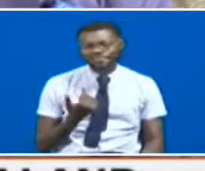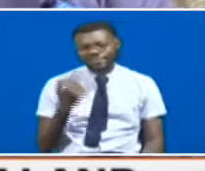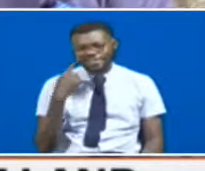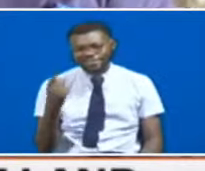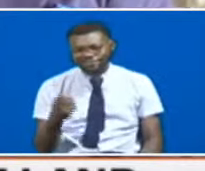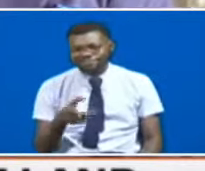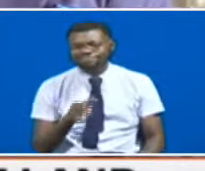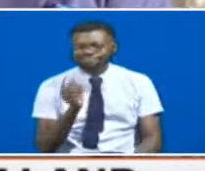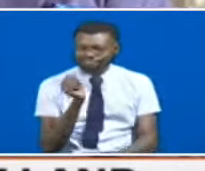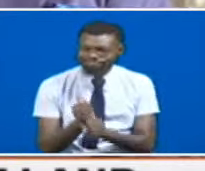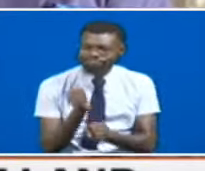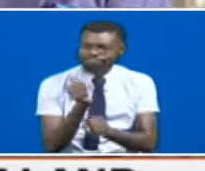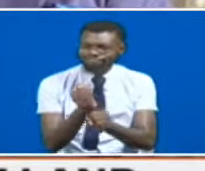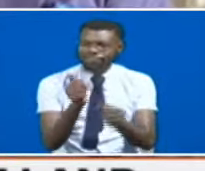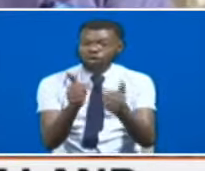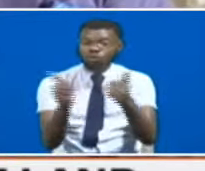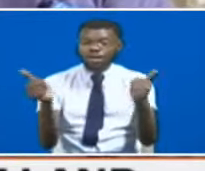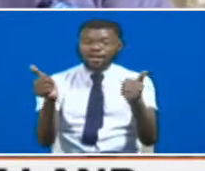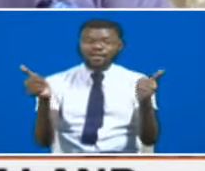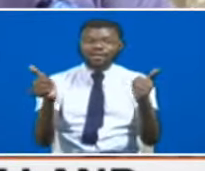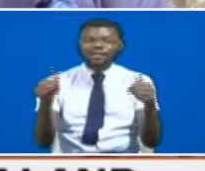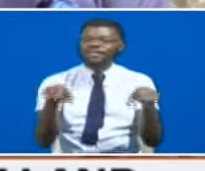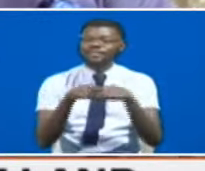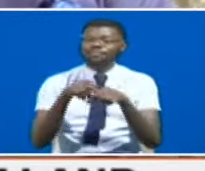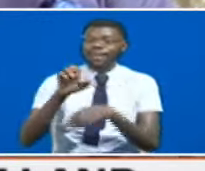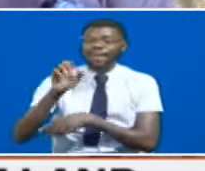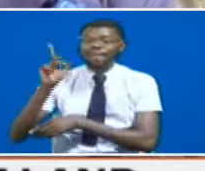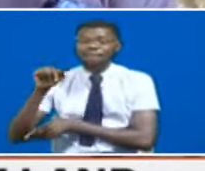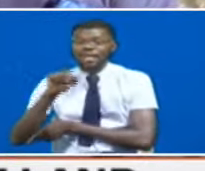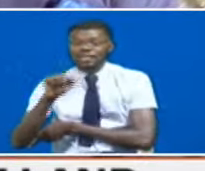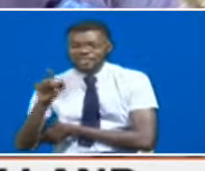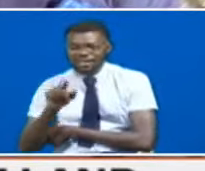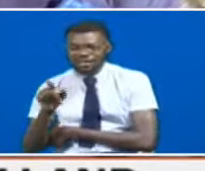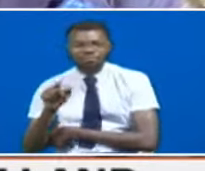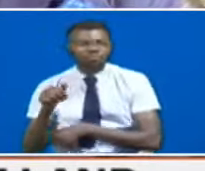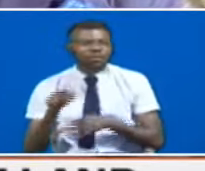carried out to become an EPZ, which is going to help us in terms of attracting more investors.